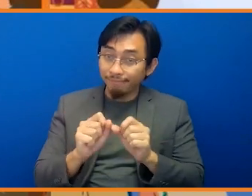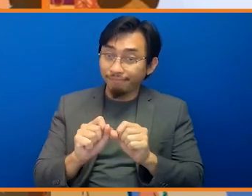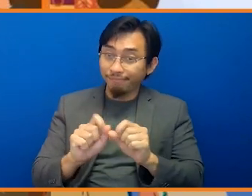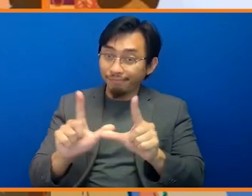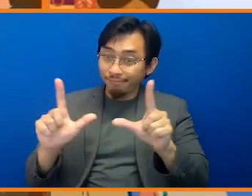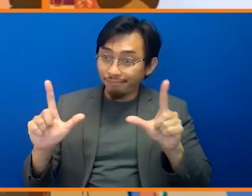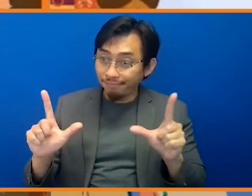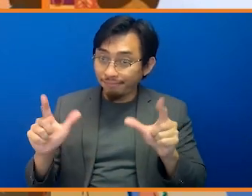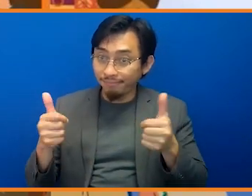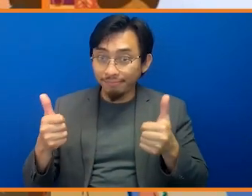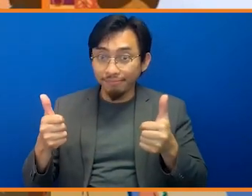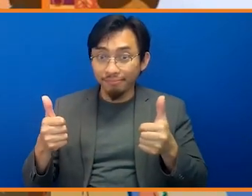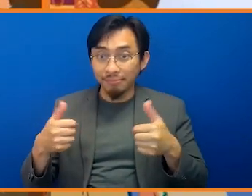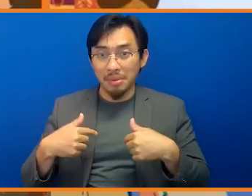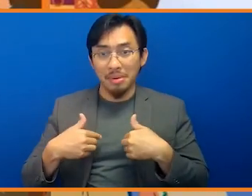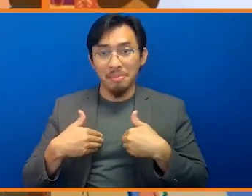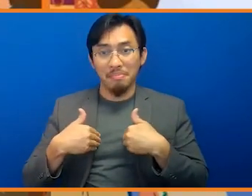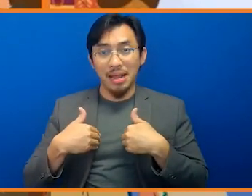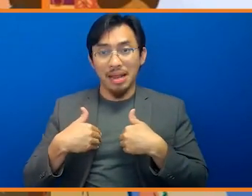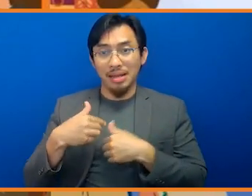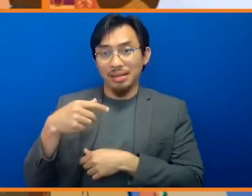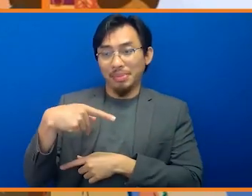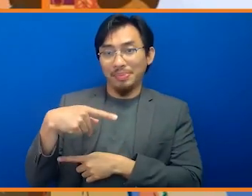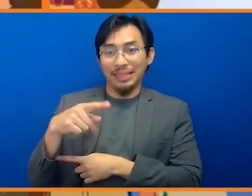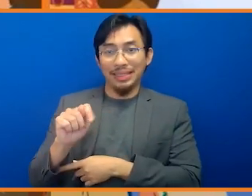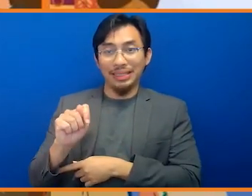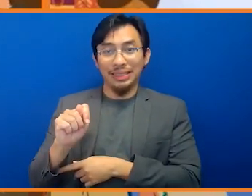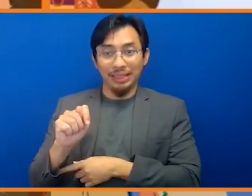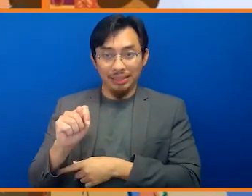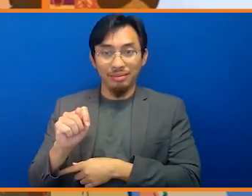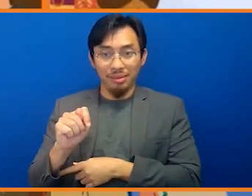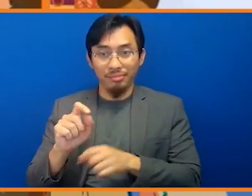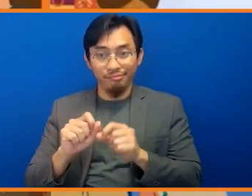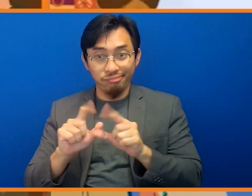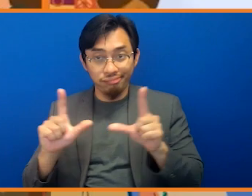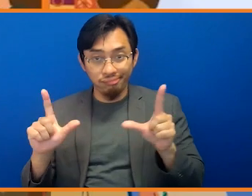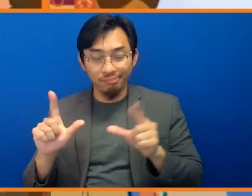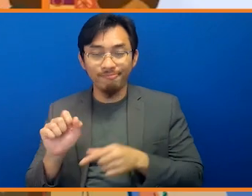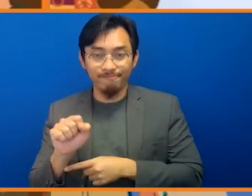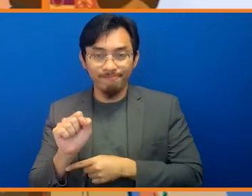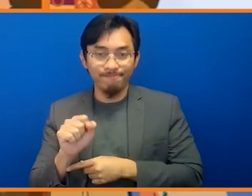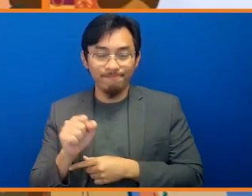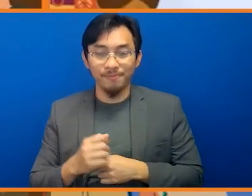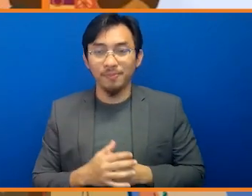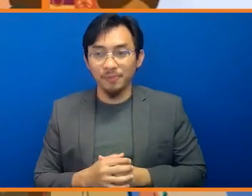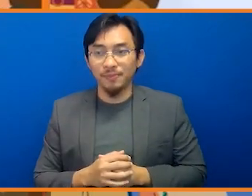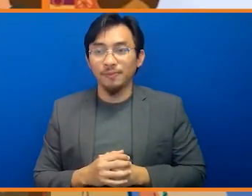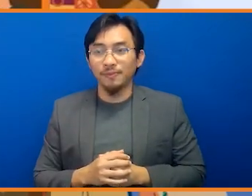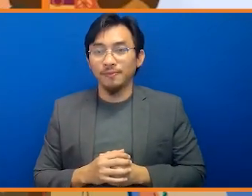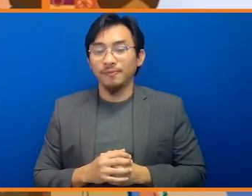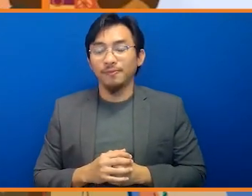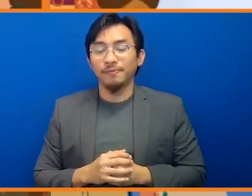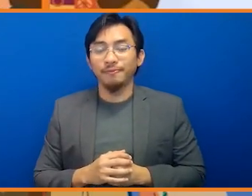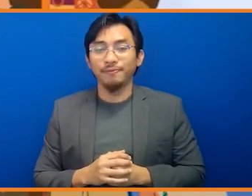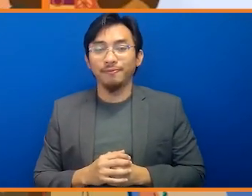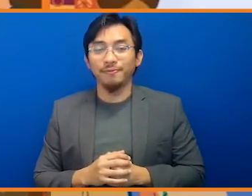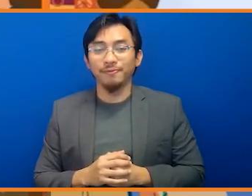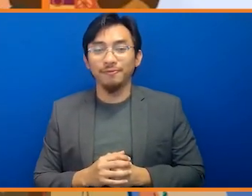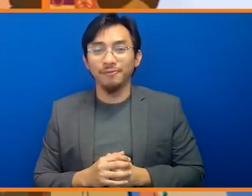the screen for my presentation file? Okay. Yes.